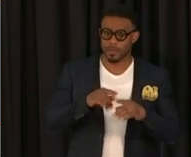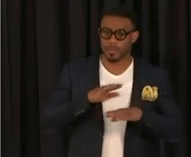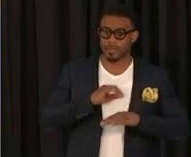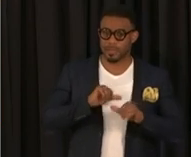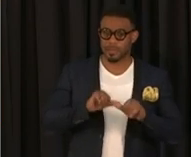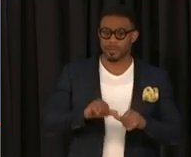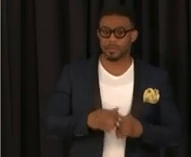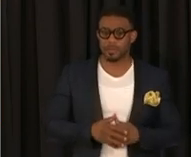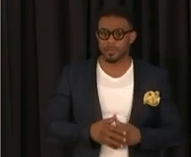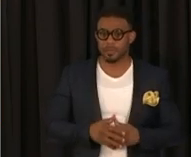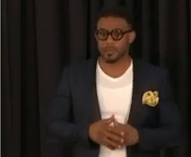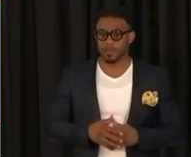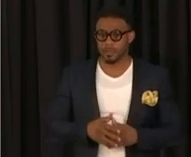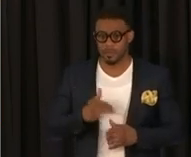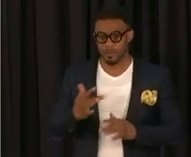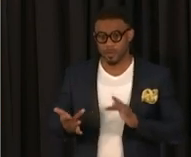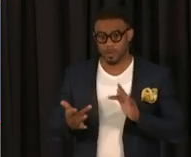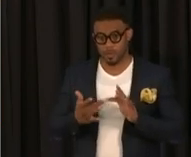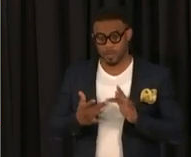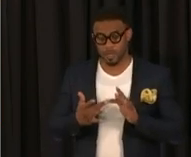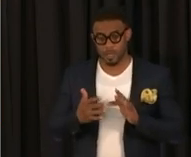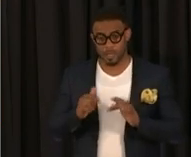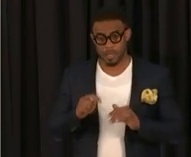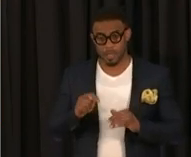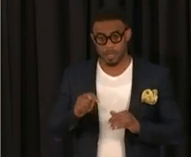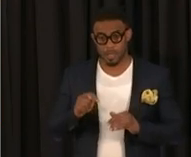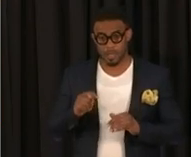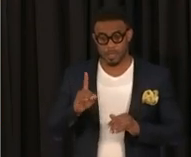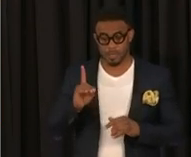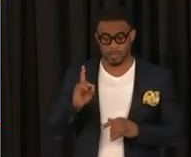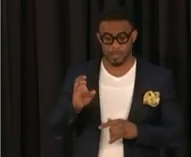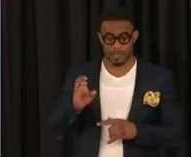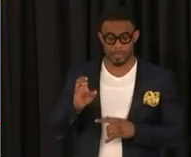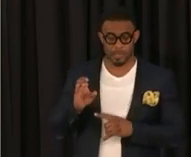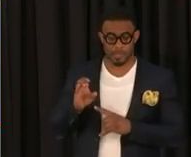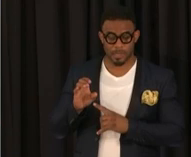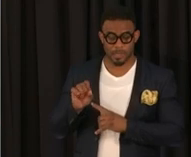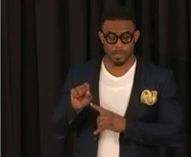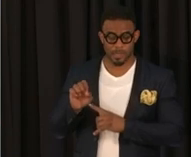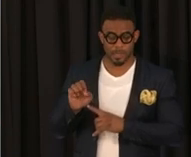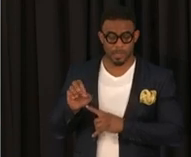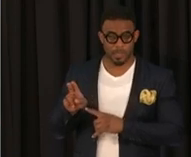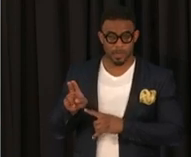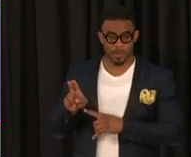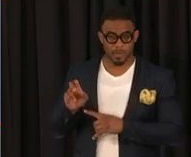to sustainability. You can reach us at